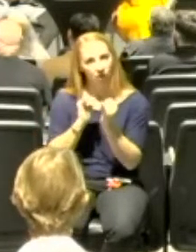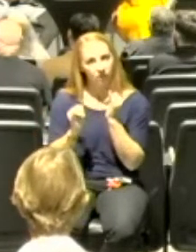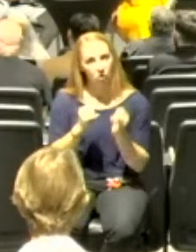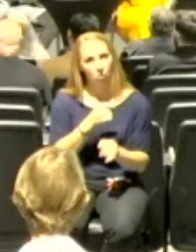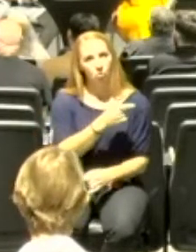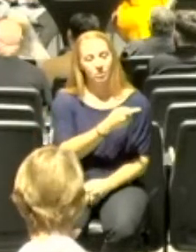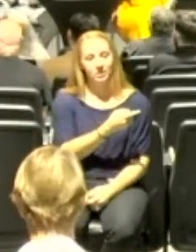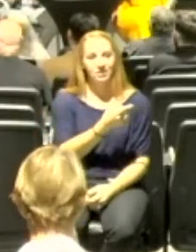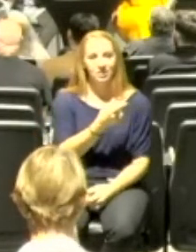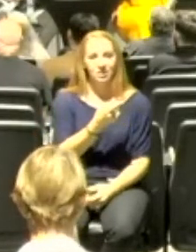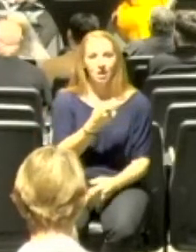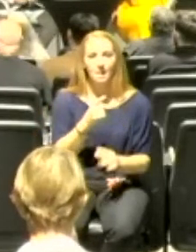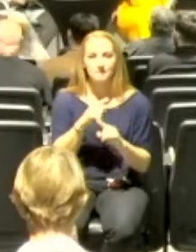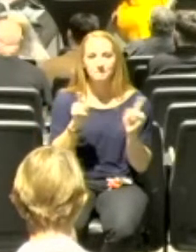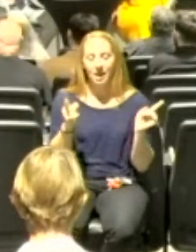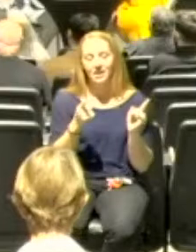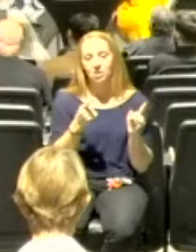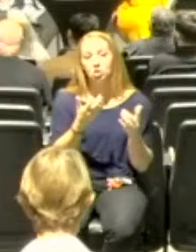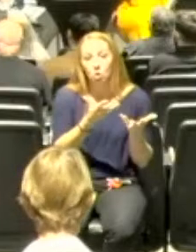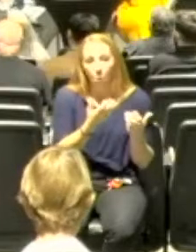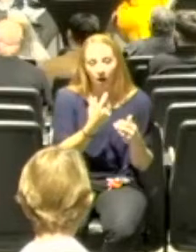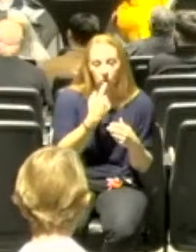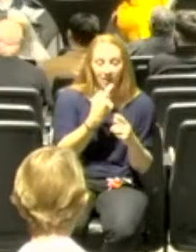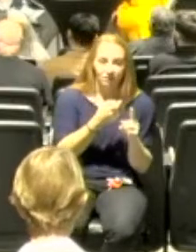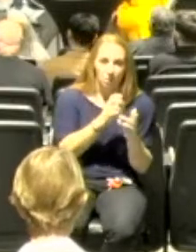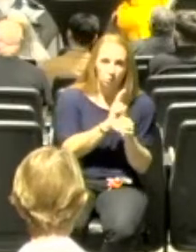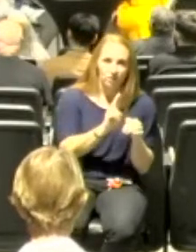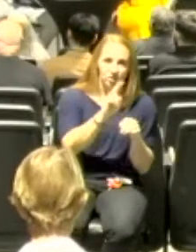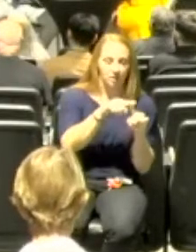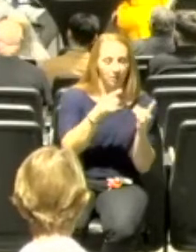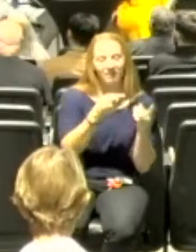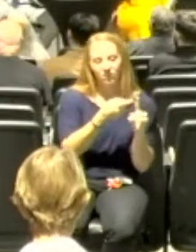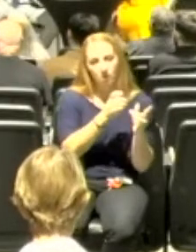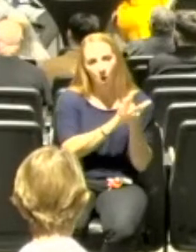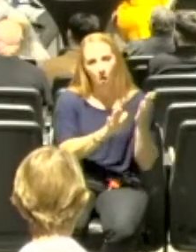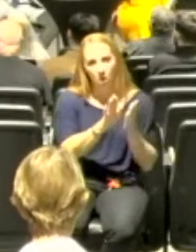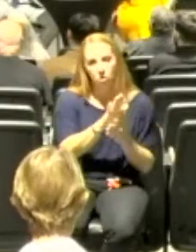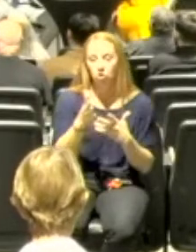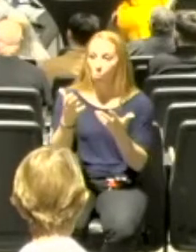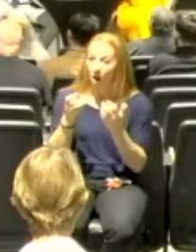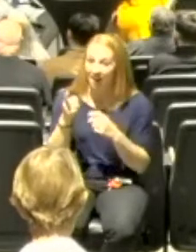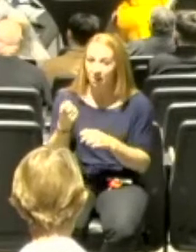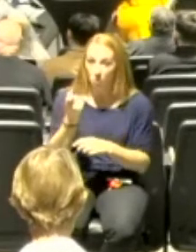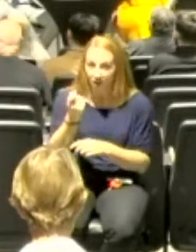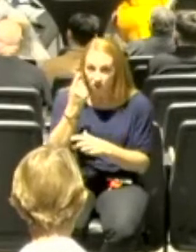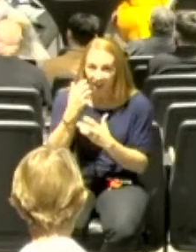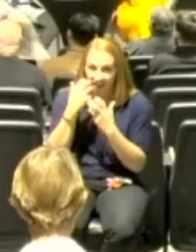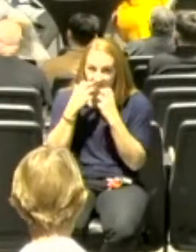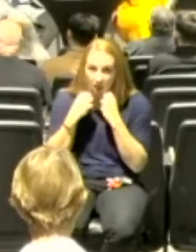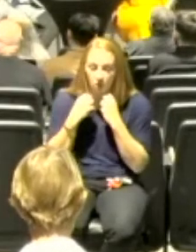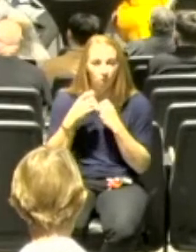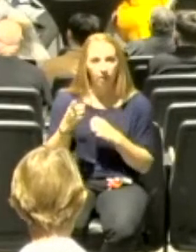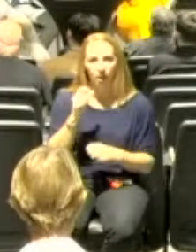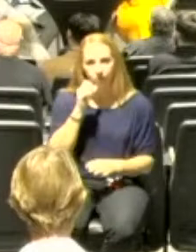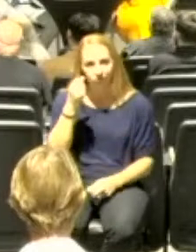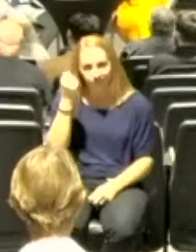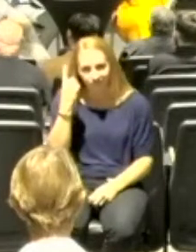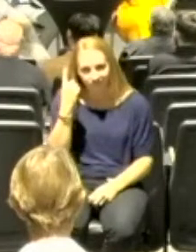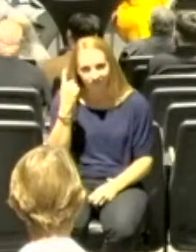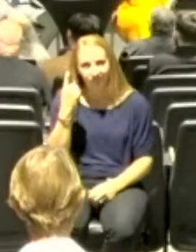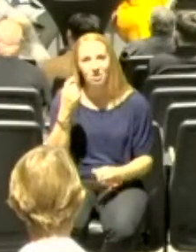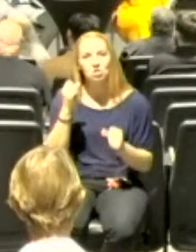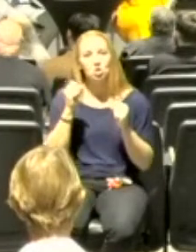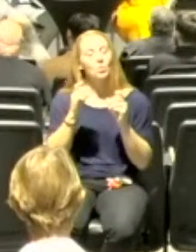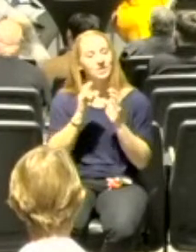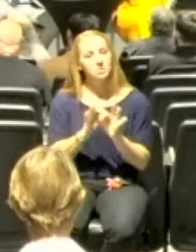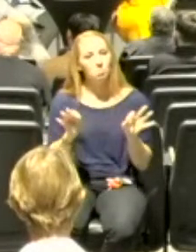wanted to say, but from a college, and wanted them to understand that value proposition. This was out of state. And I think it's important for us to understand that.